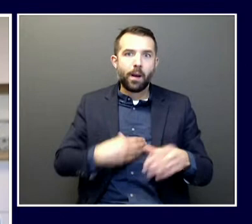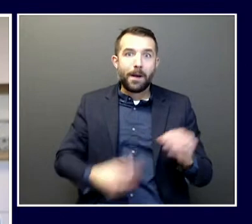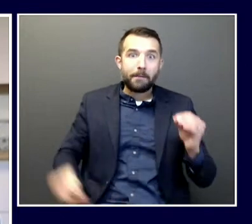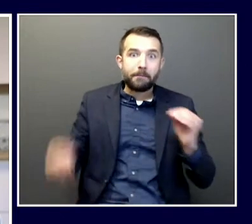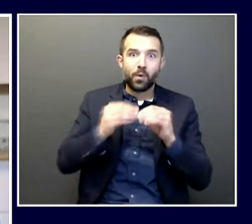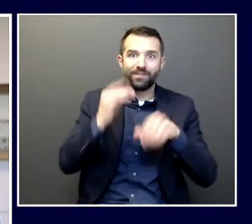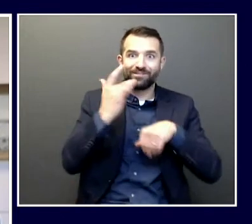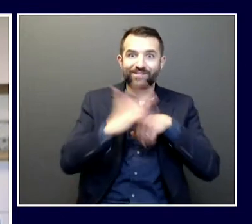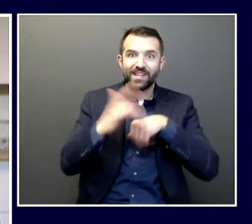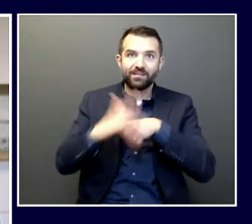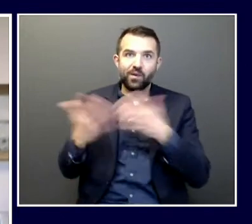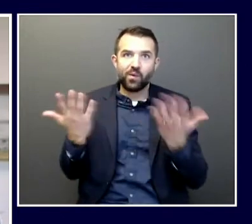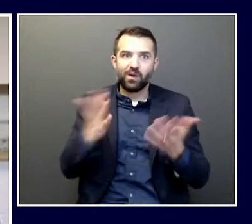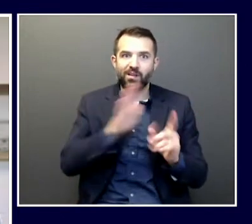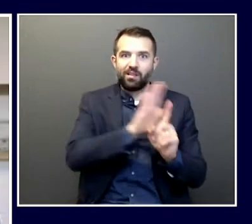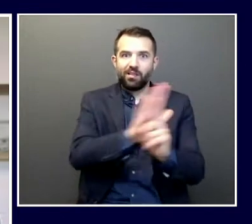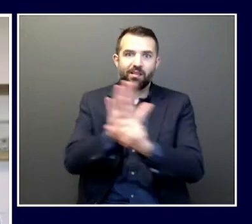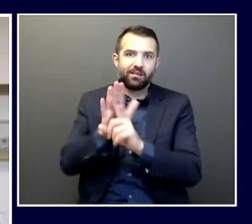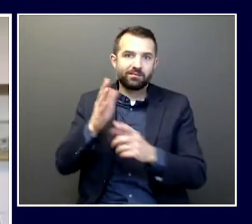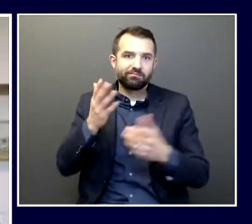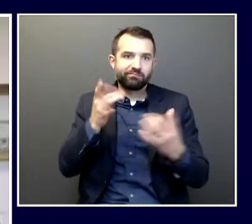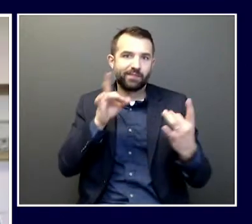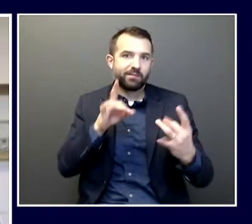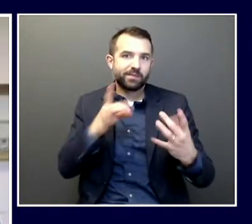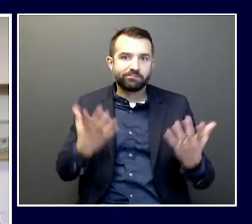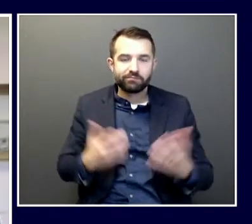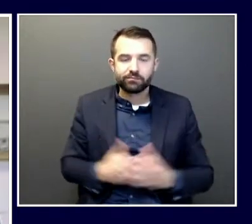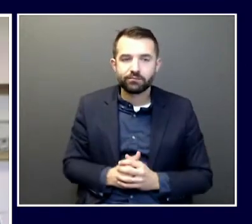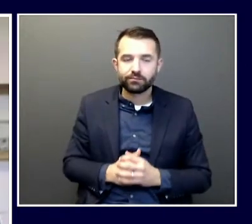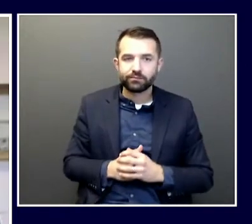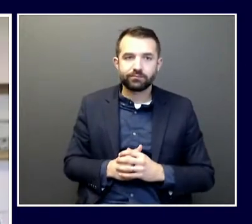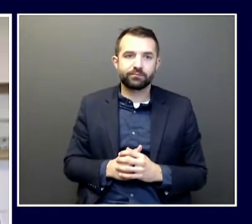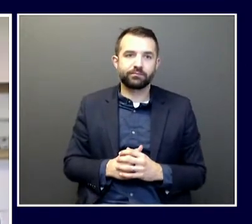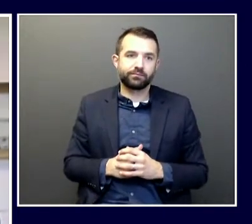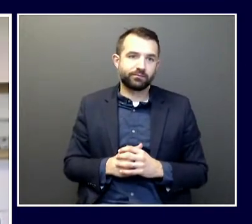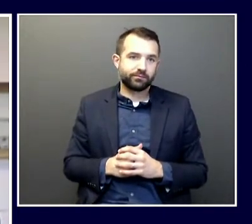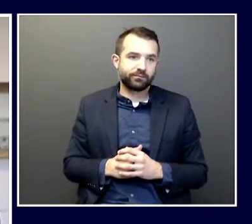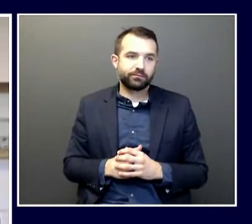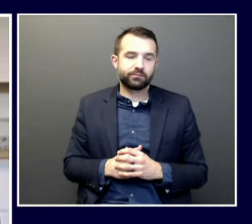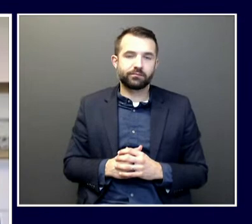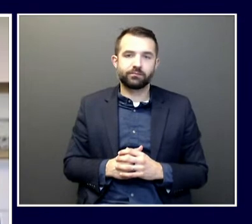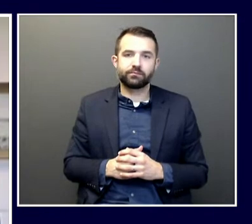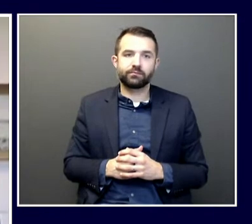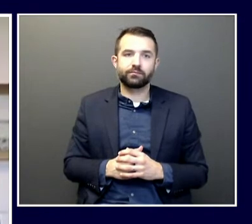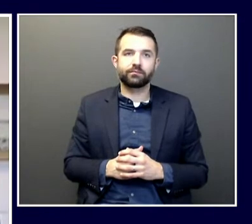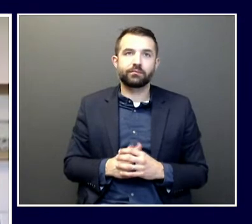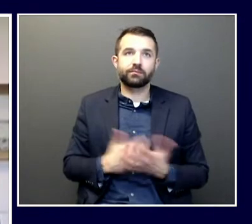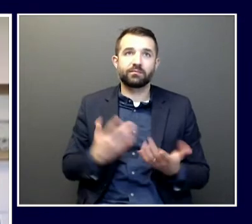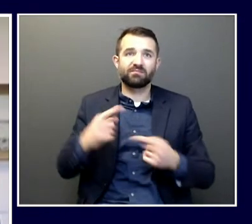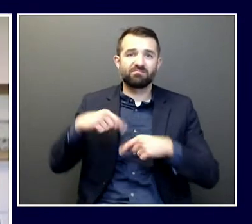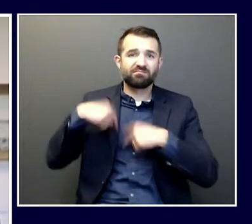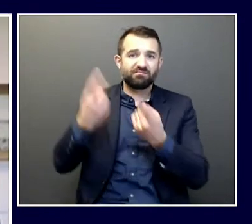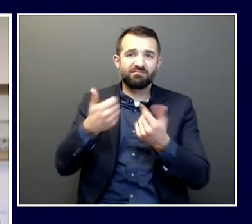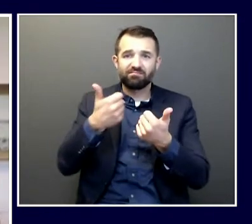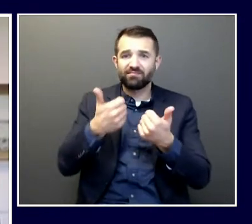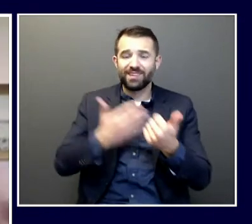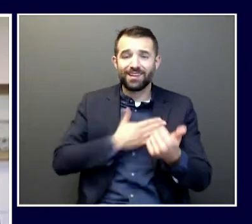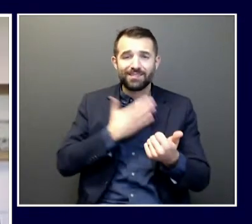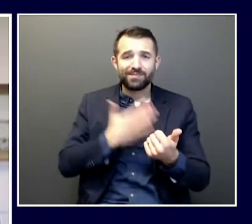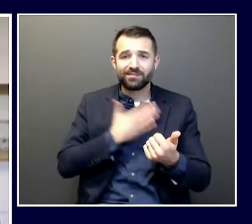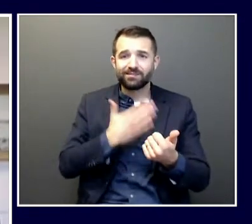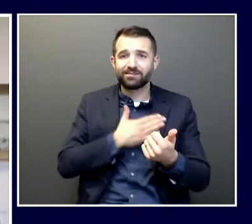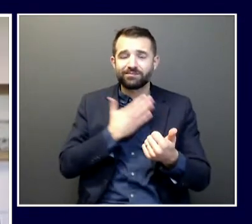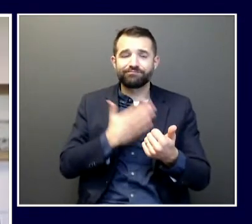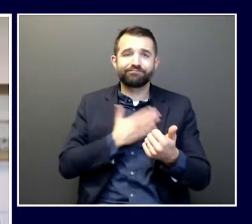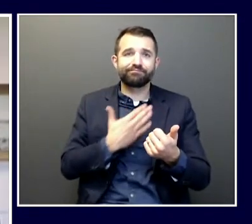far? I can start, Brian. Really pleased with the rollout so far. And these